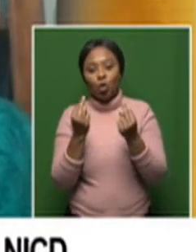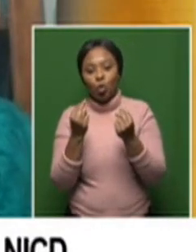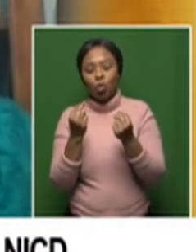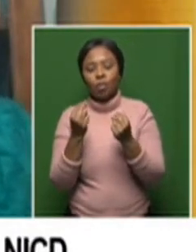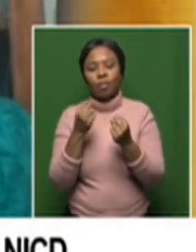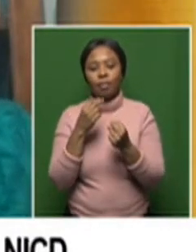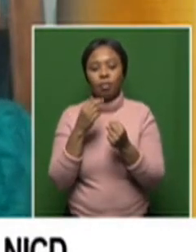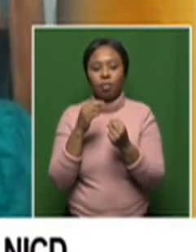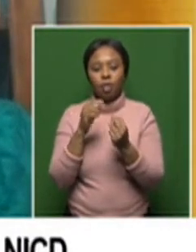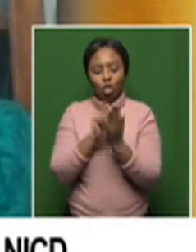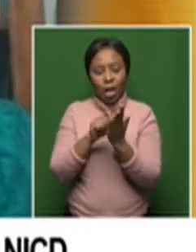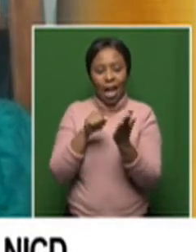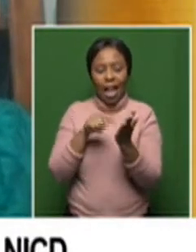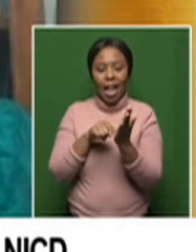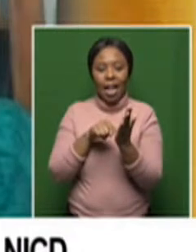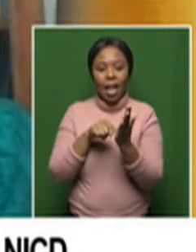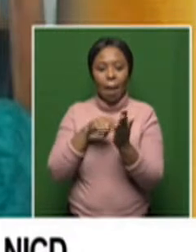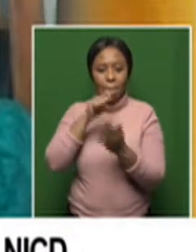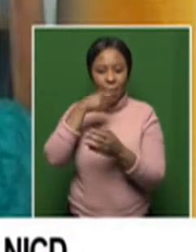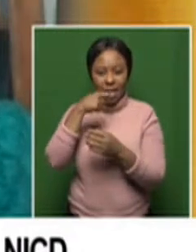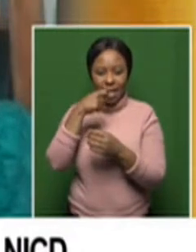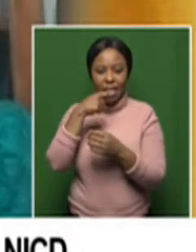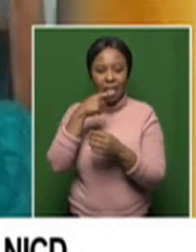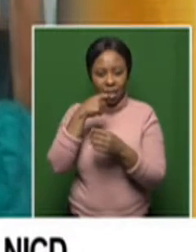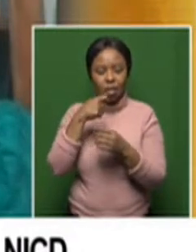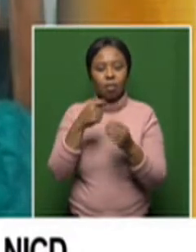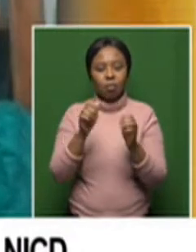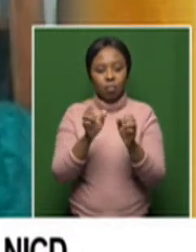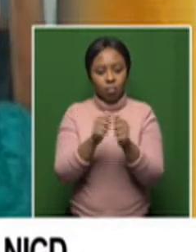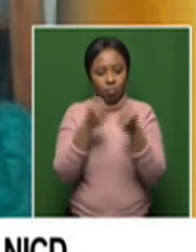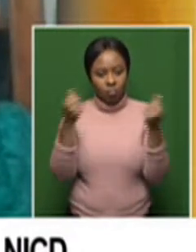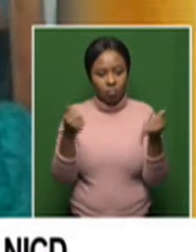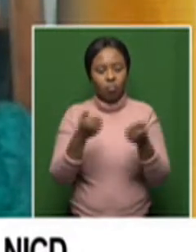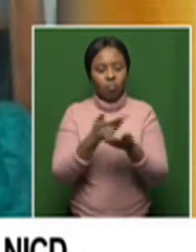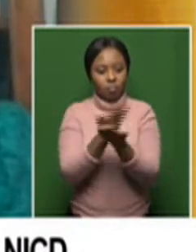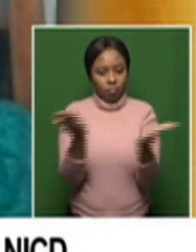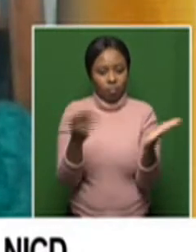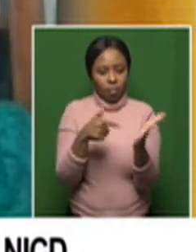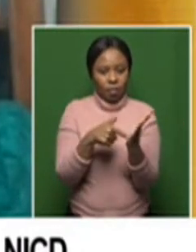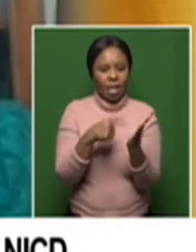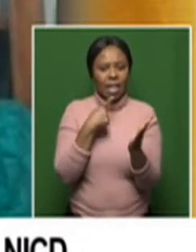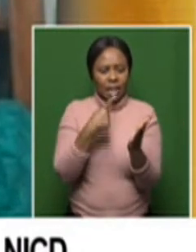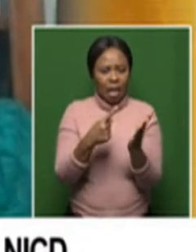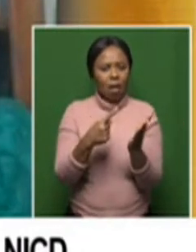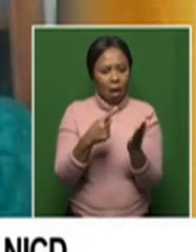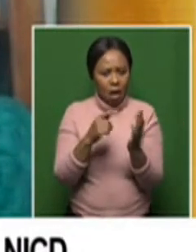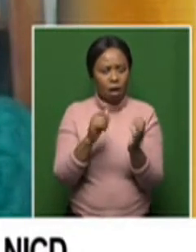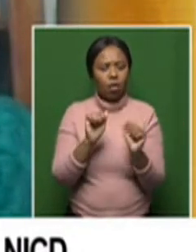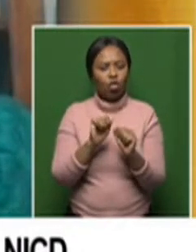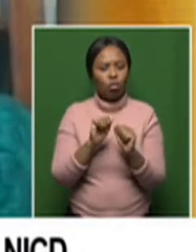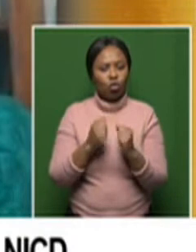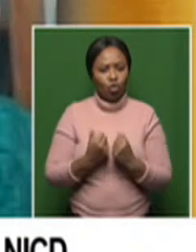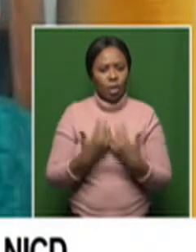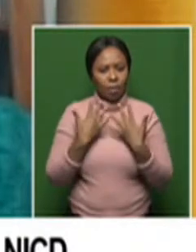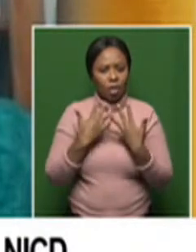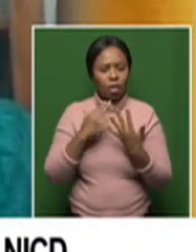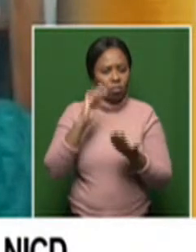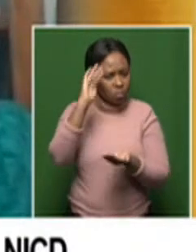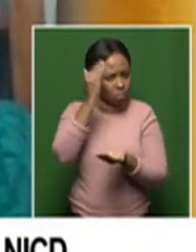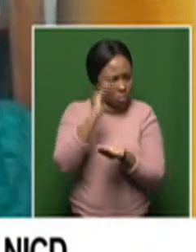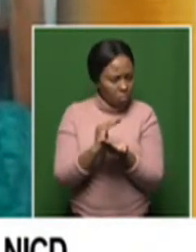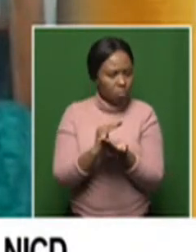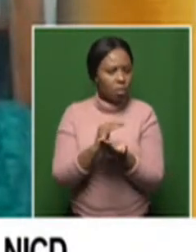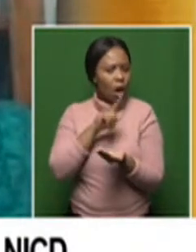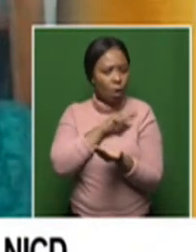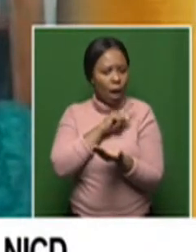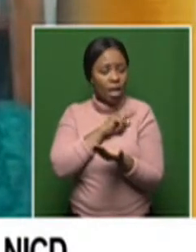Medicine issued a highly anticipated publication showing significant reduction in transmission in households where there were